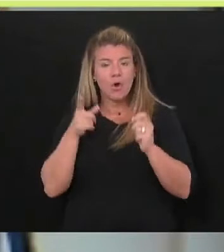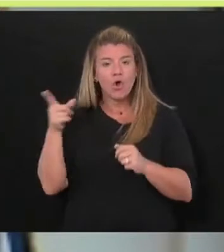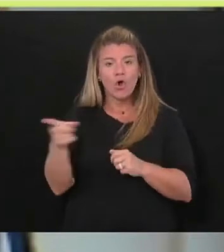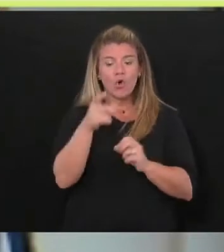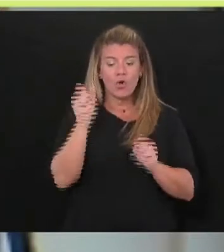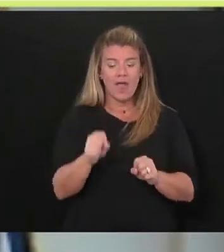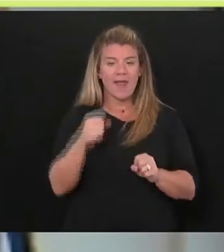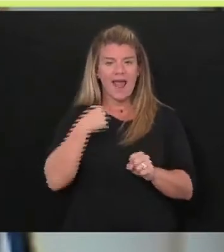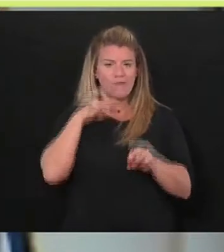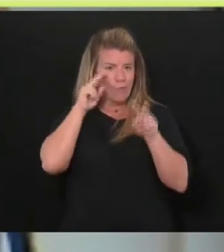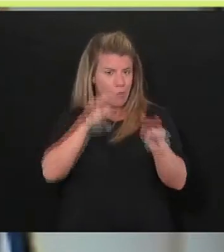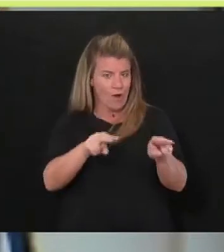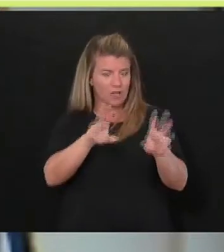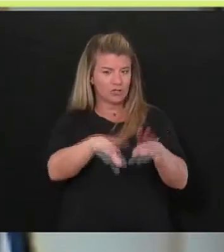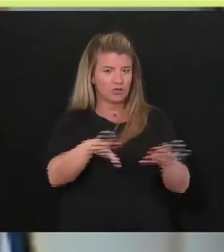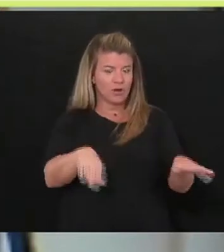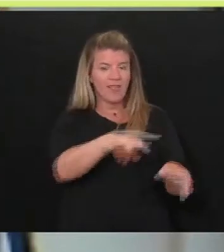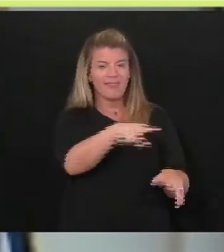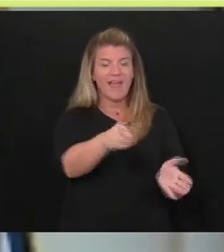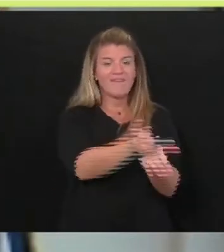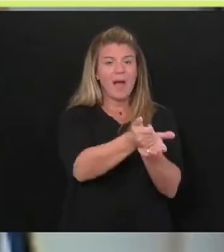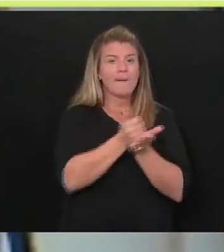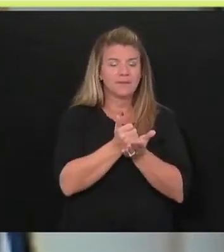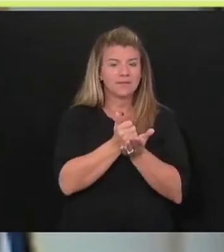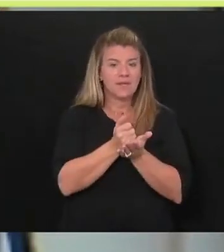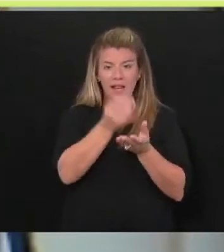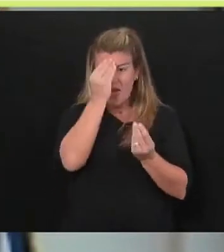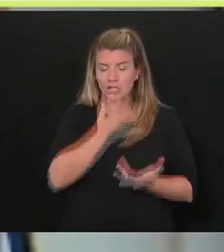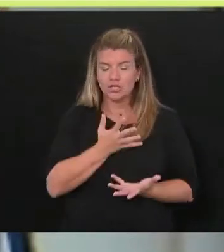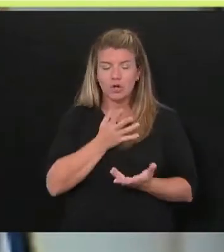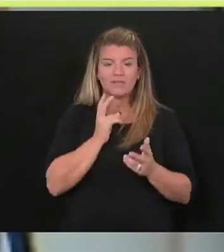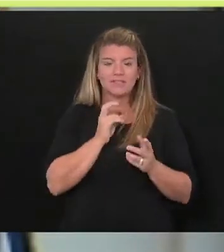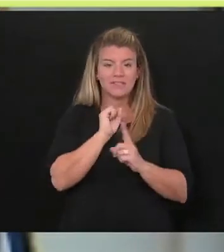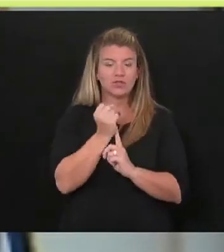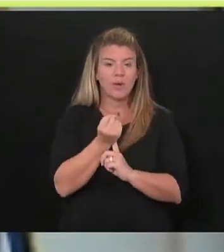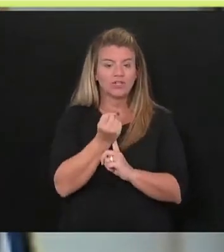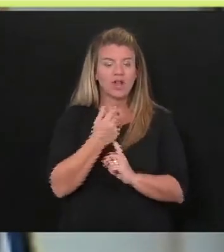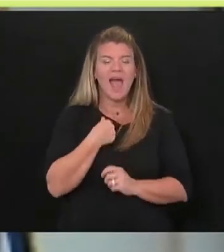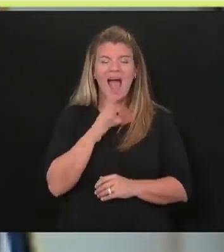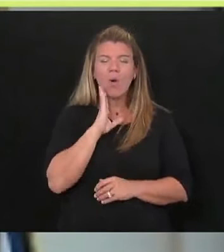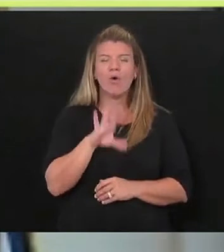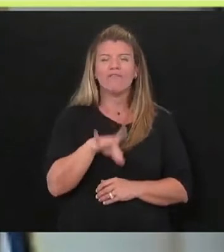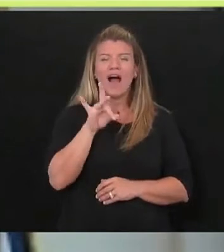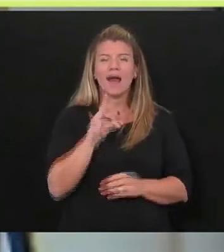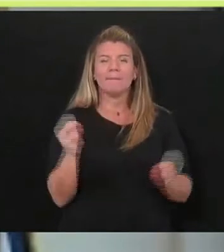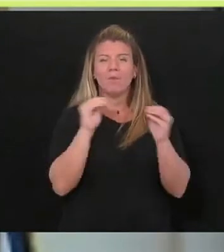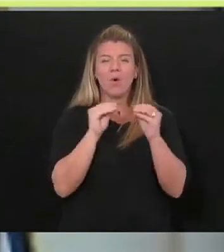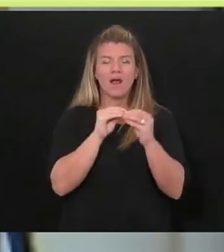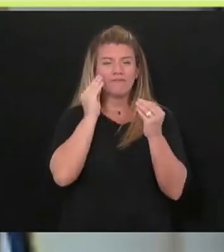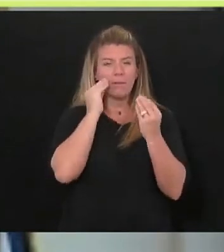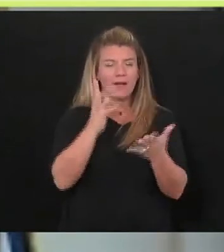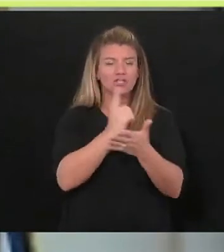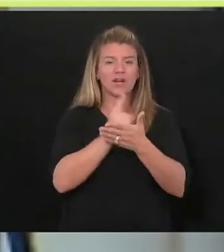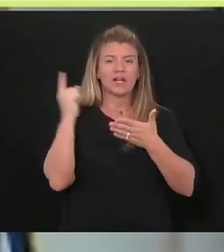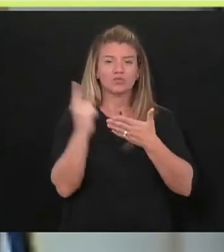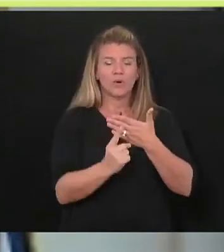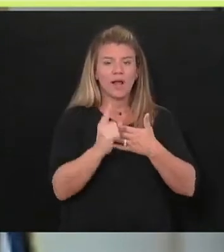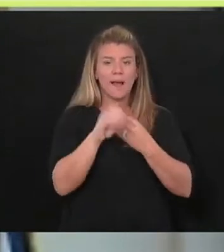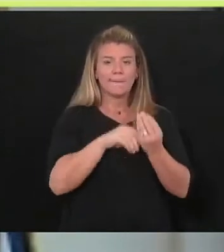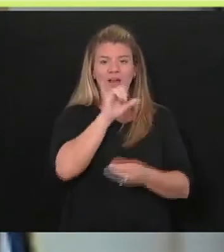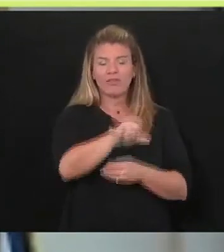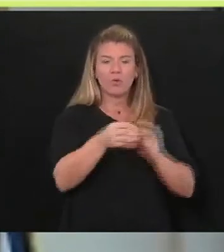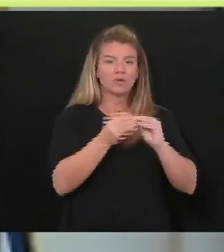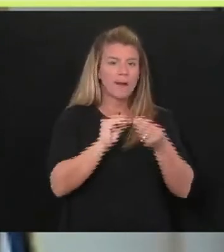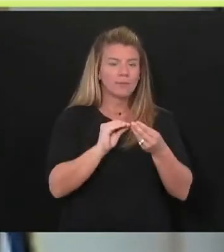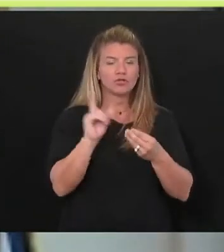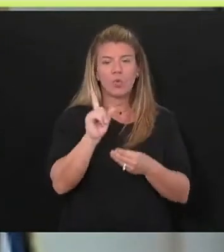eyes on those children have helped that. I'll try to provide some more information by next week in terms of those numbers and where we